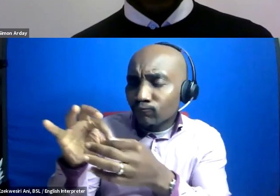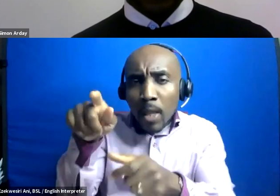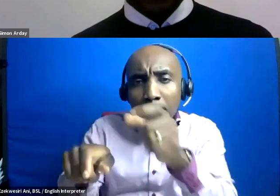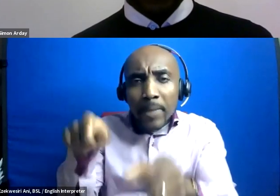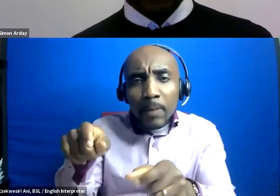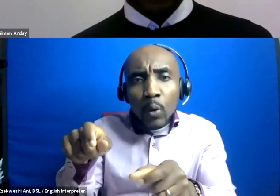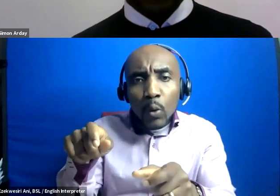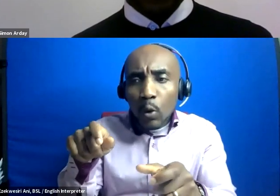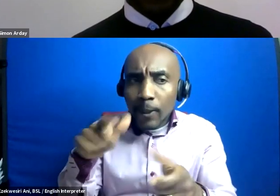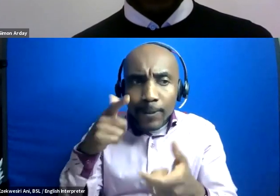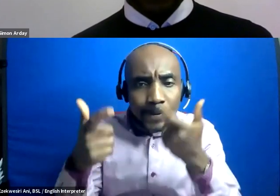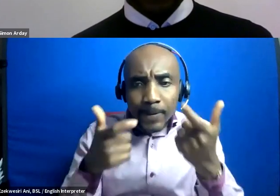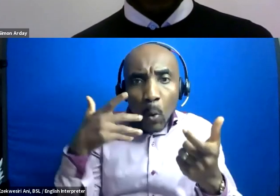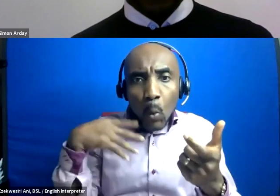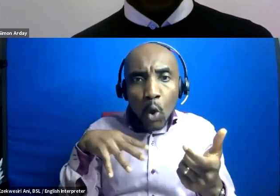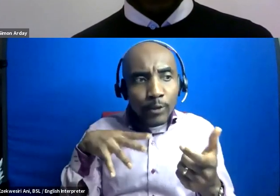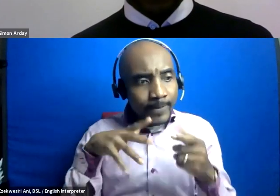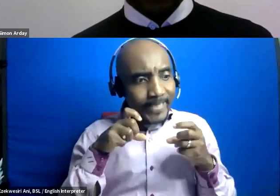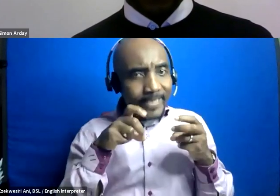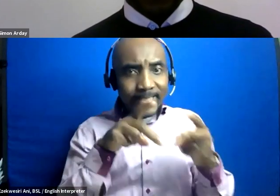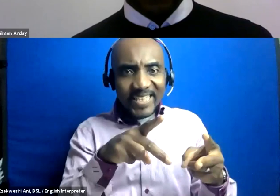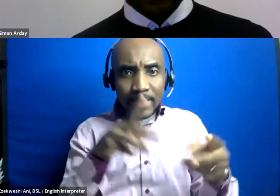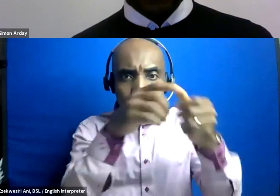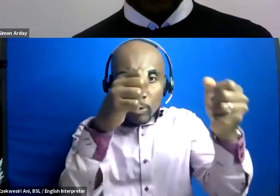change the status quo